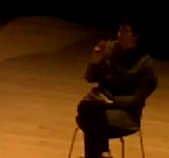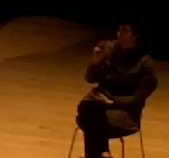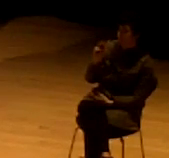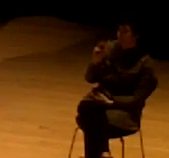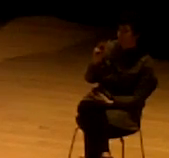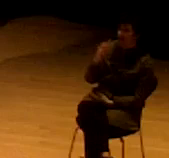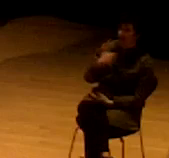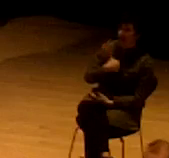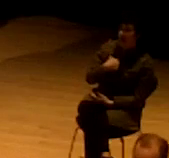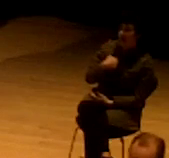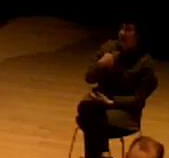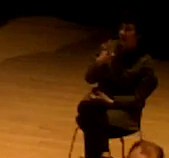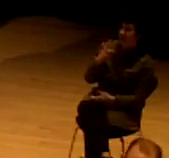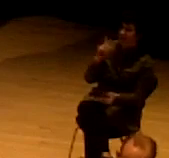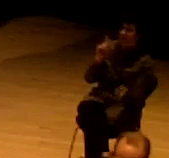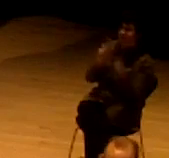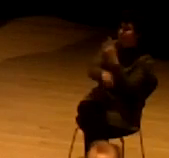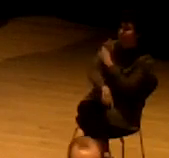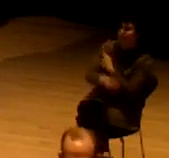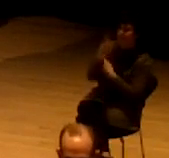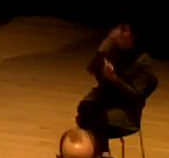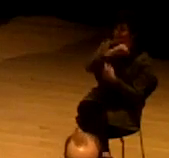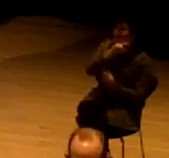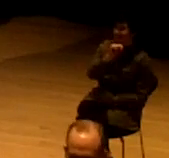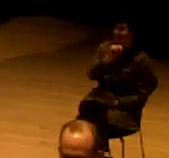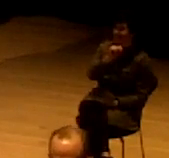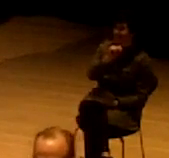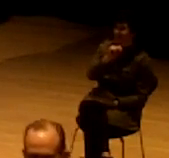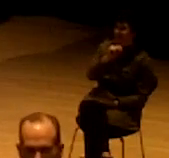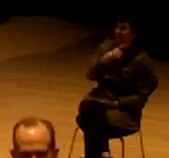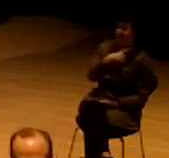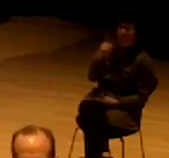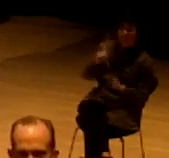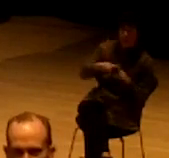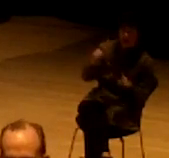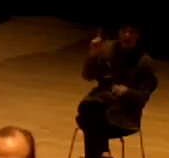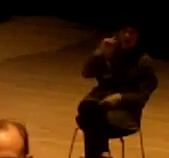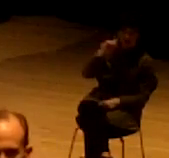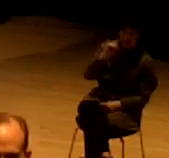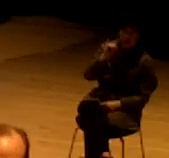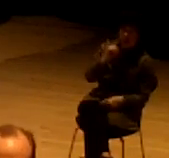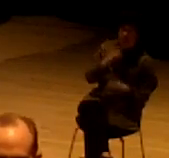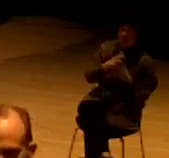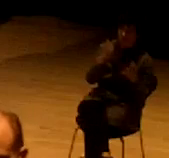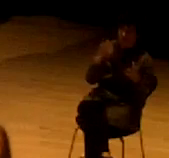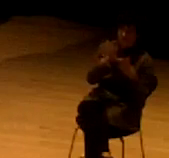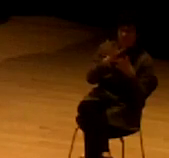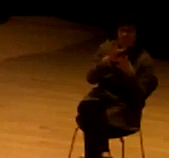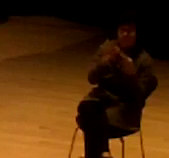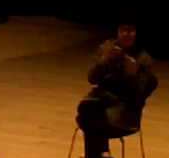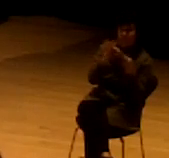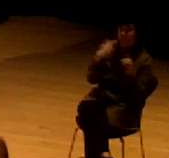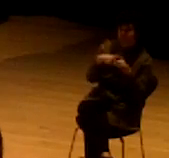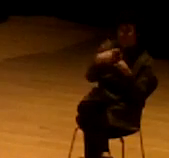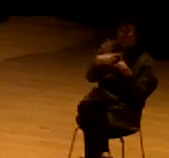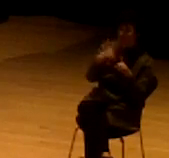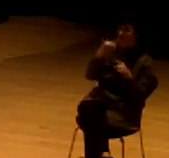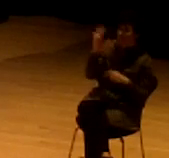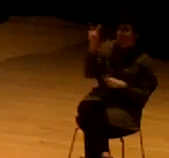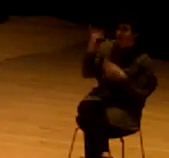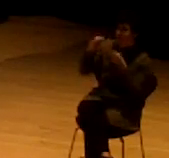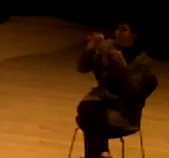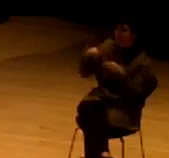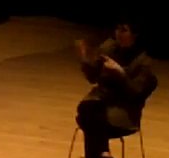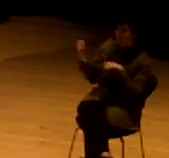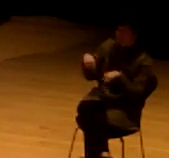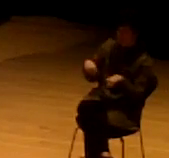things about it, and that's why I'm here tonight. And I have to say, there was a lot of talk in Salem, and it was your film had a lot of